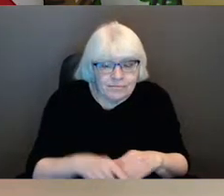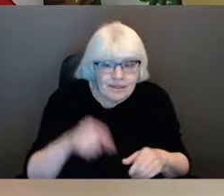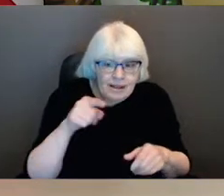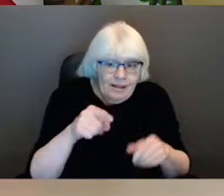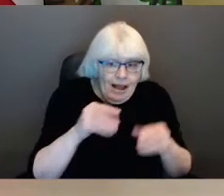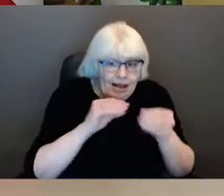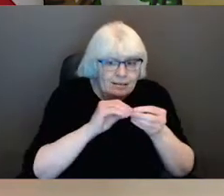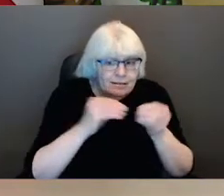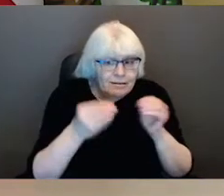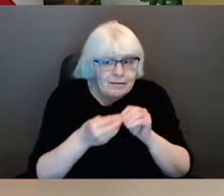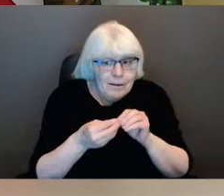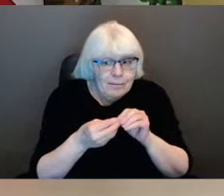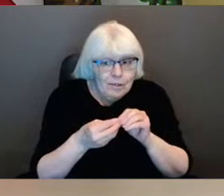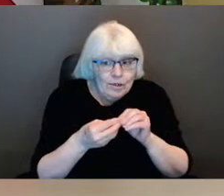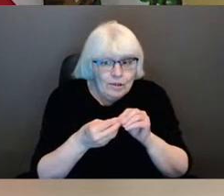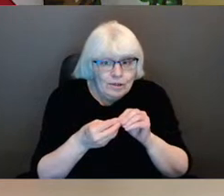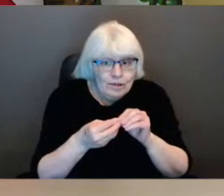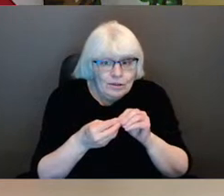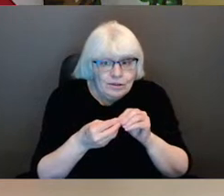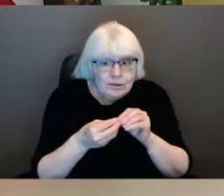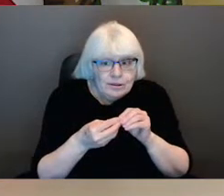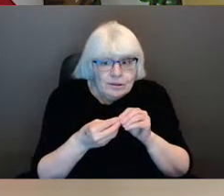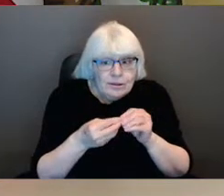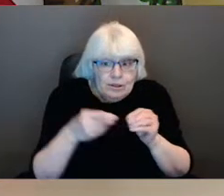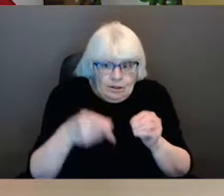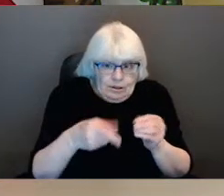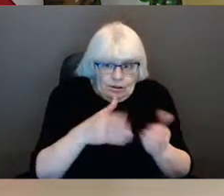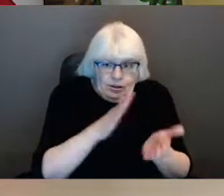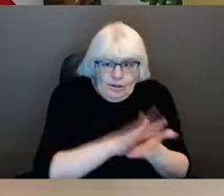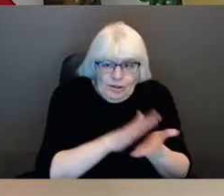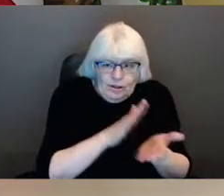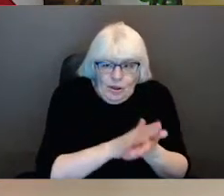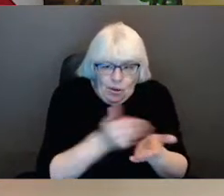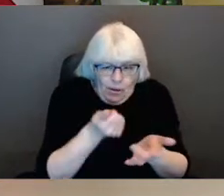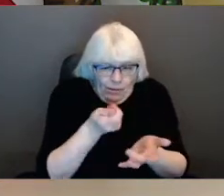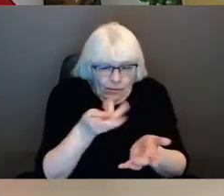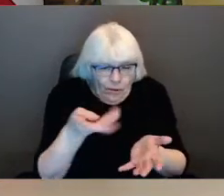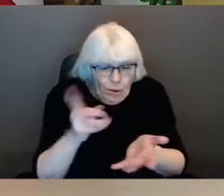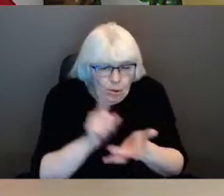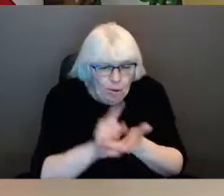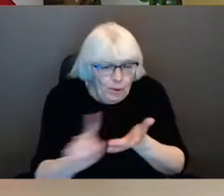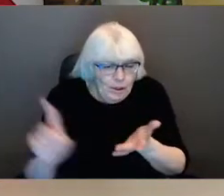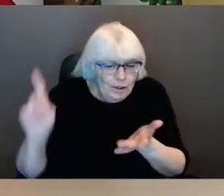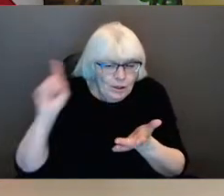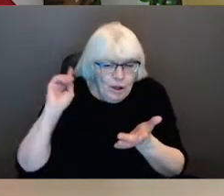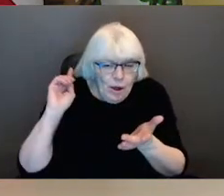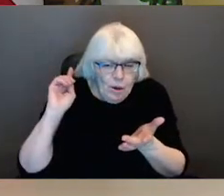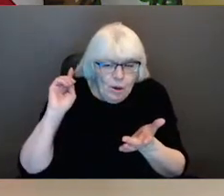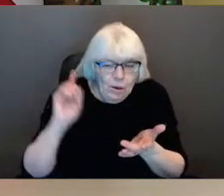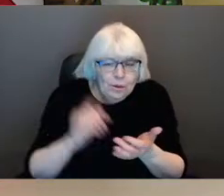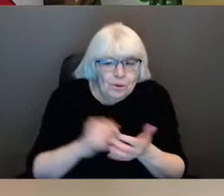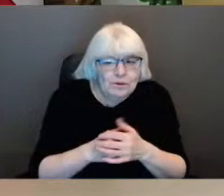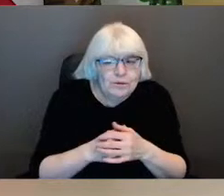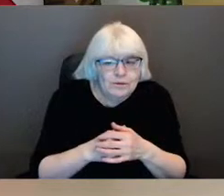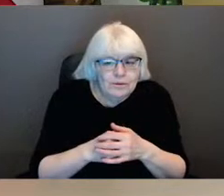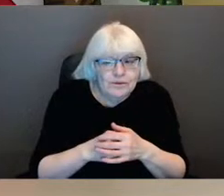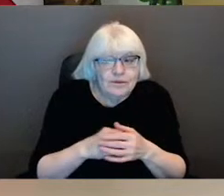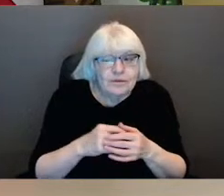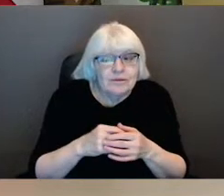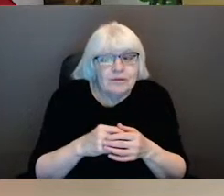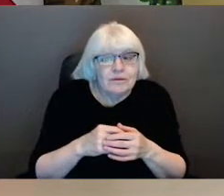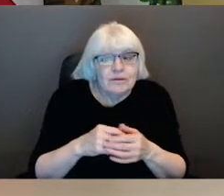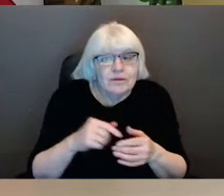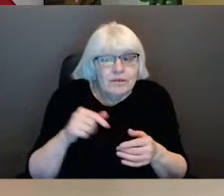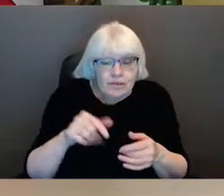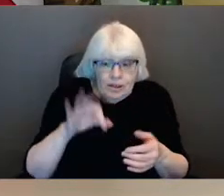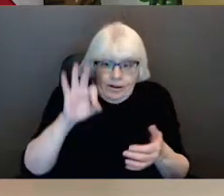put together for the schools a couple of weeks ago now, so that they're going to be updated the week of February 7th. So I